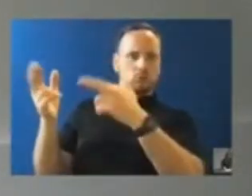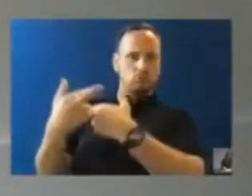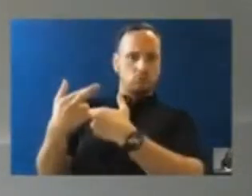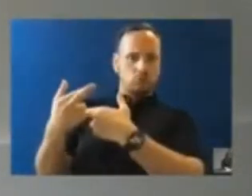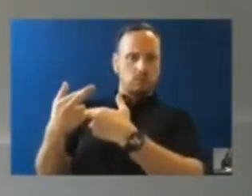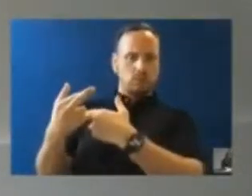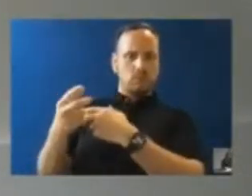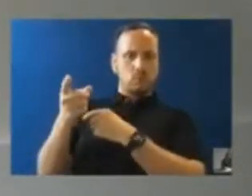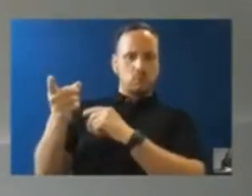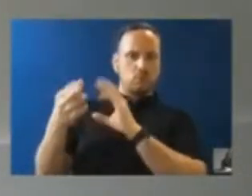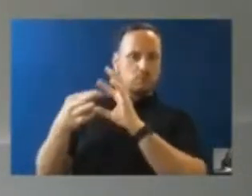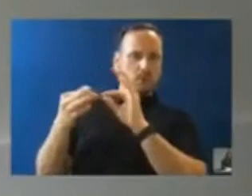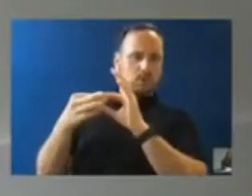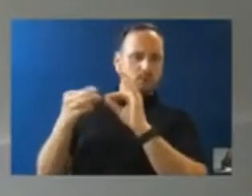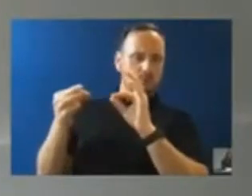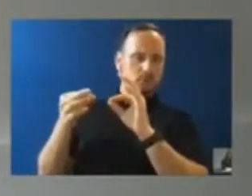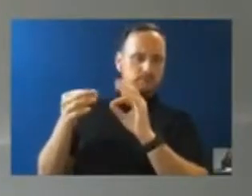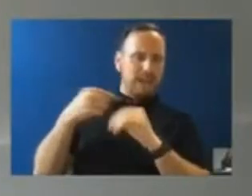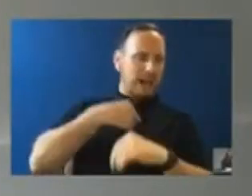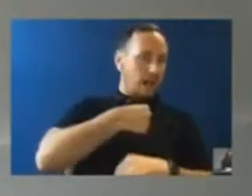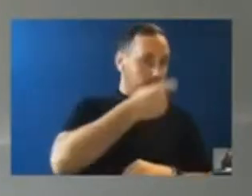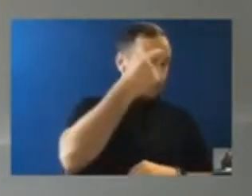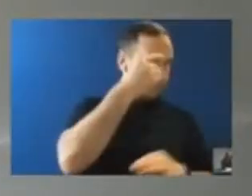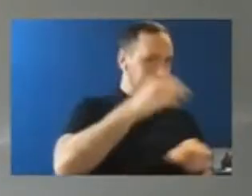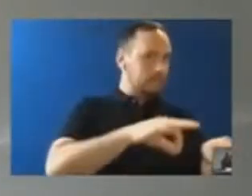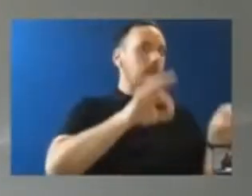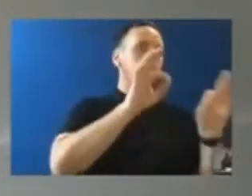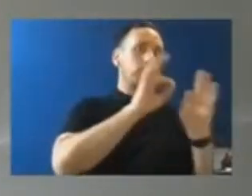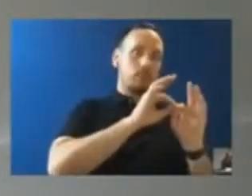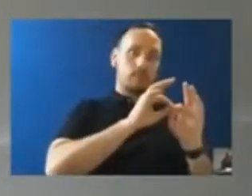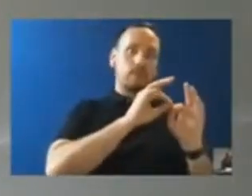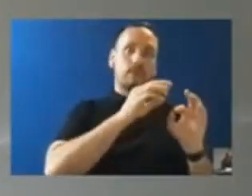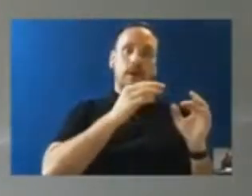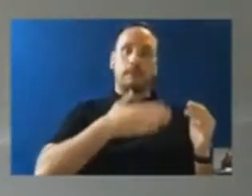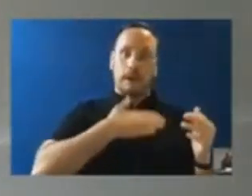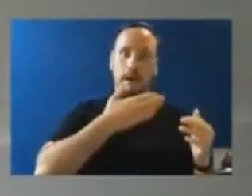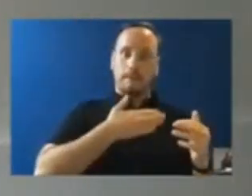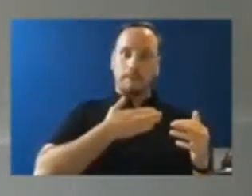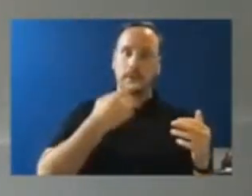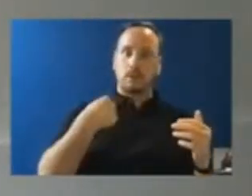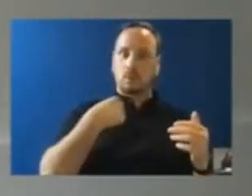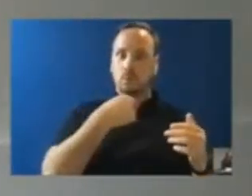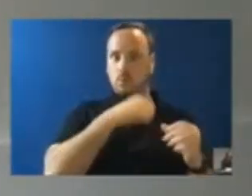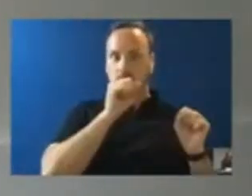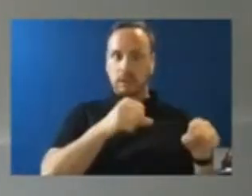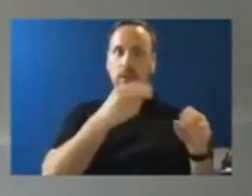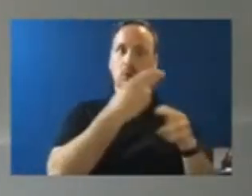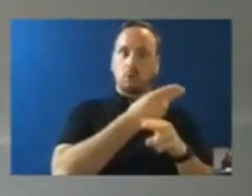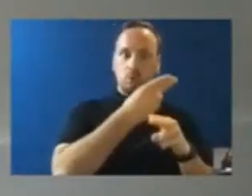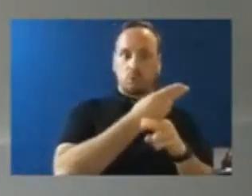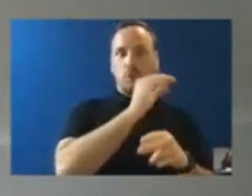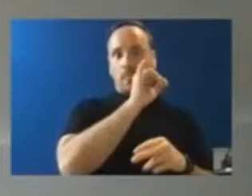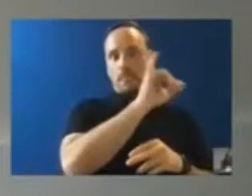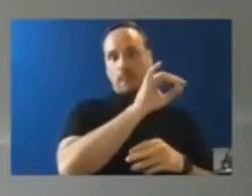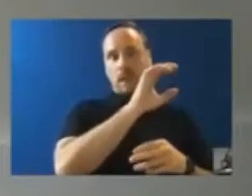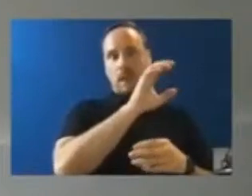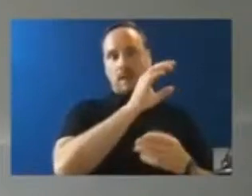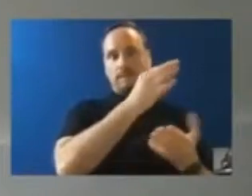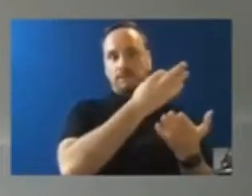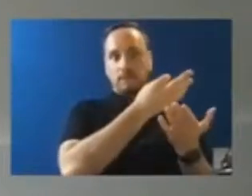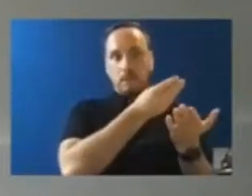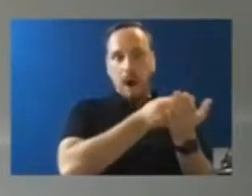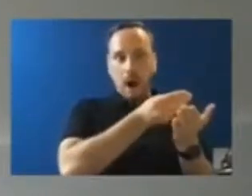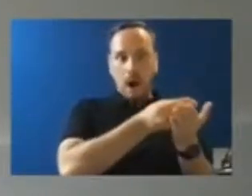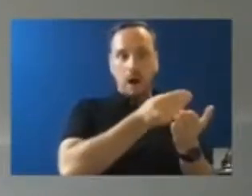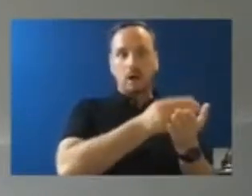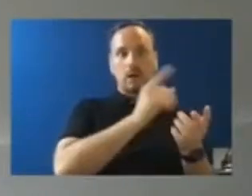this is so important, and I'm glad that we're able apparently to use some of this CARES funding for some of these positions to help